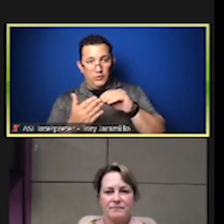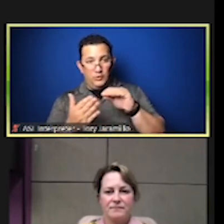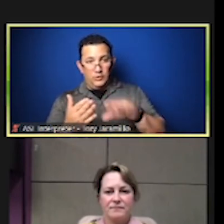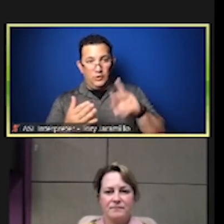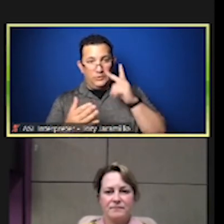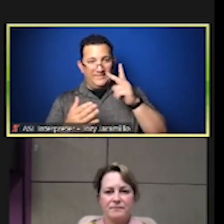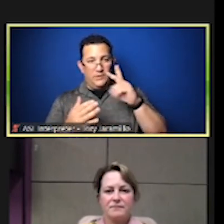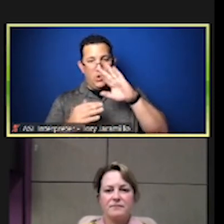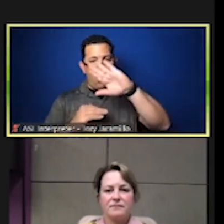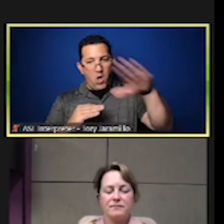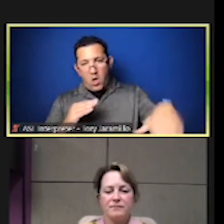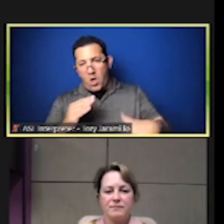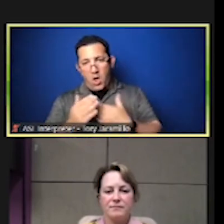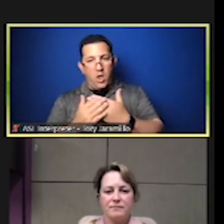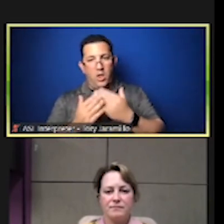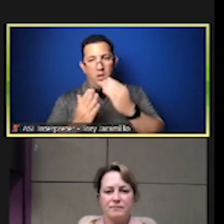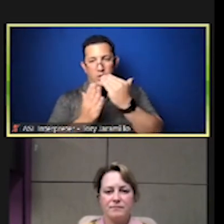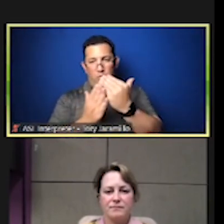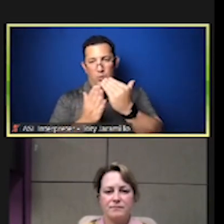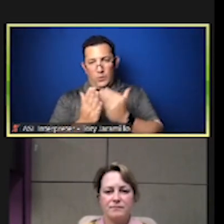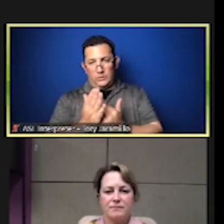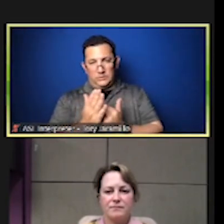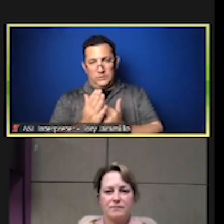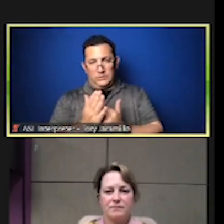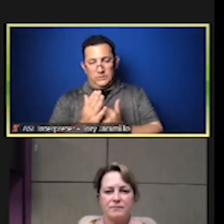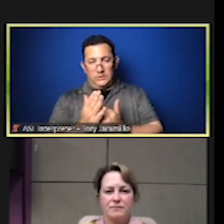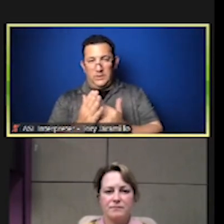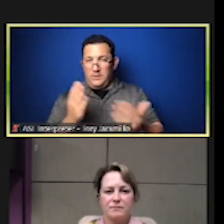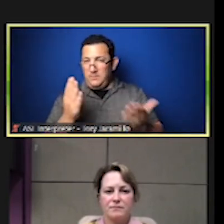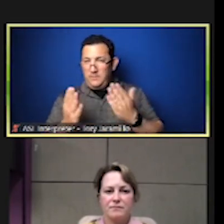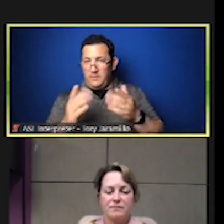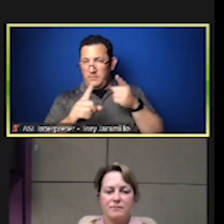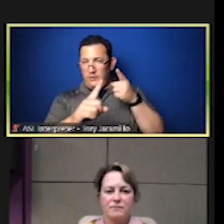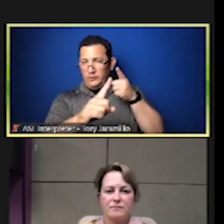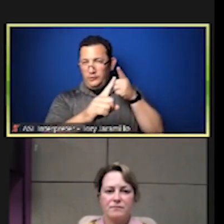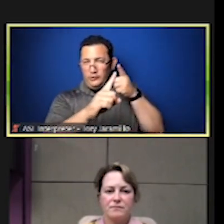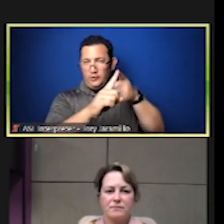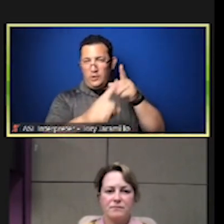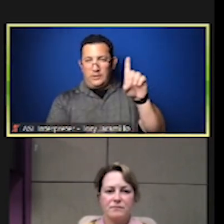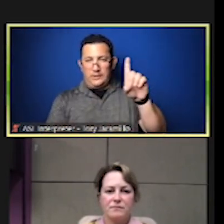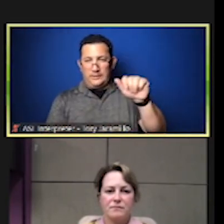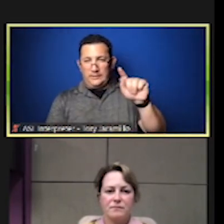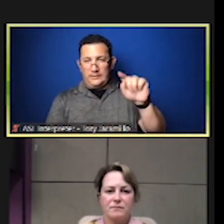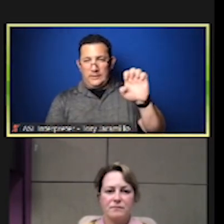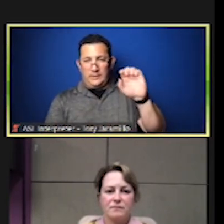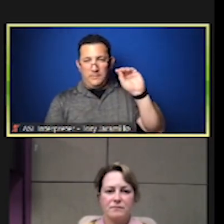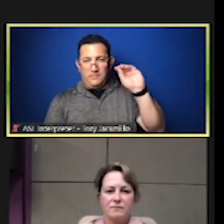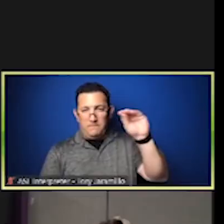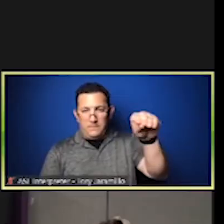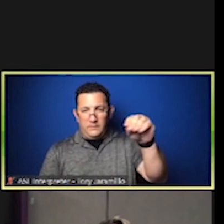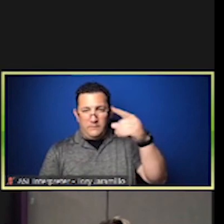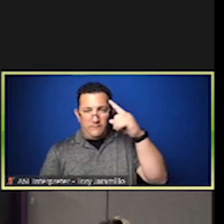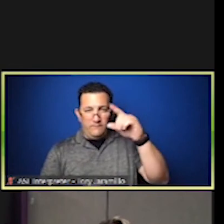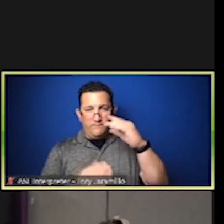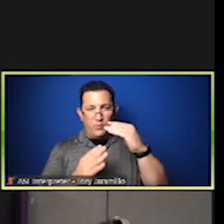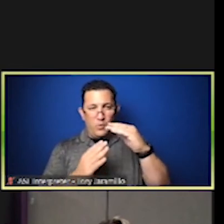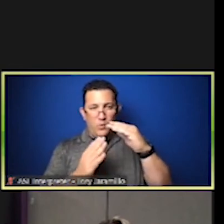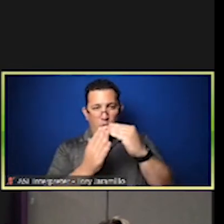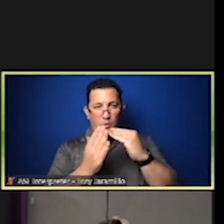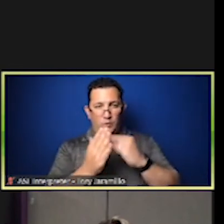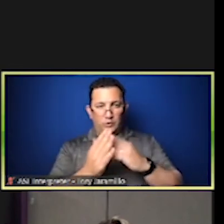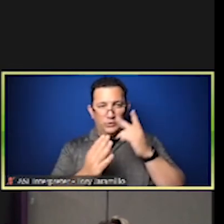their courses. And if a target date has been put in for the course, you'll see a little dash